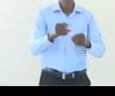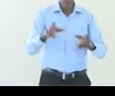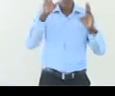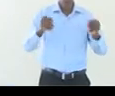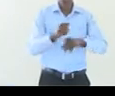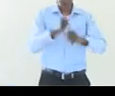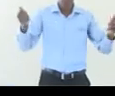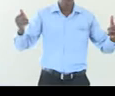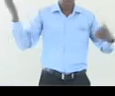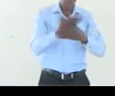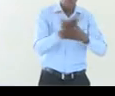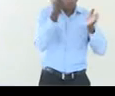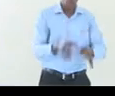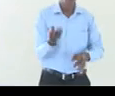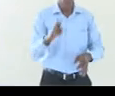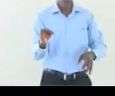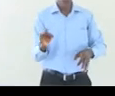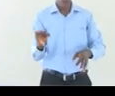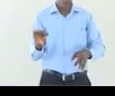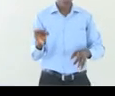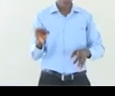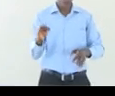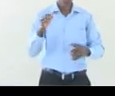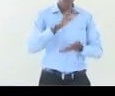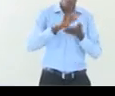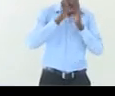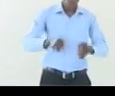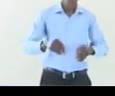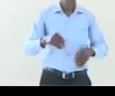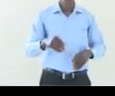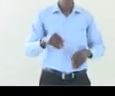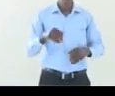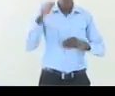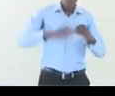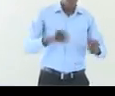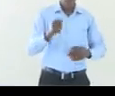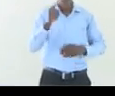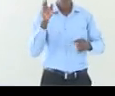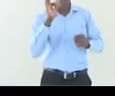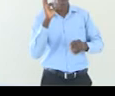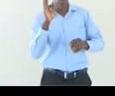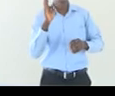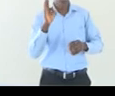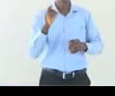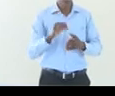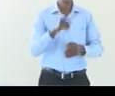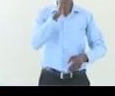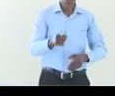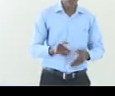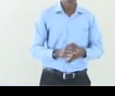in our society and all the mediocrity, when occasionally somebody writes